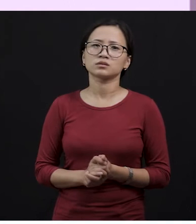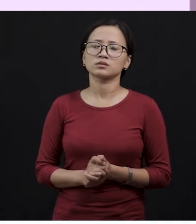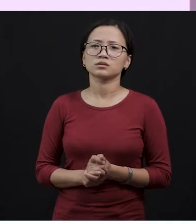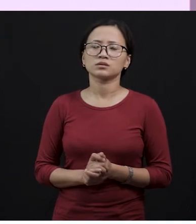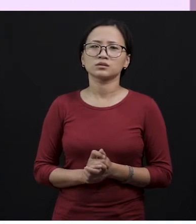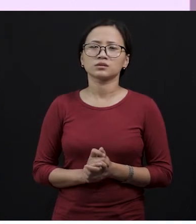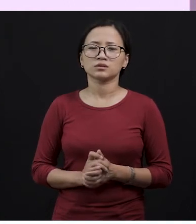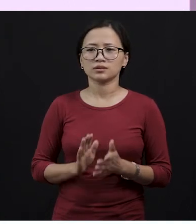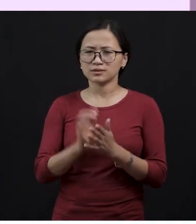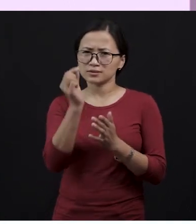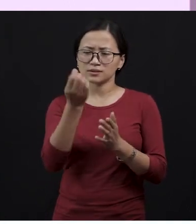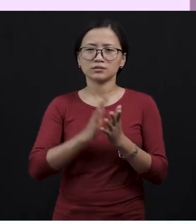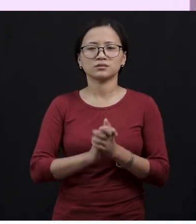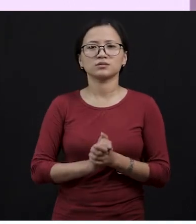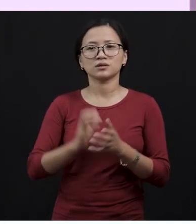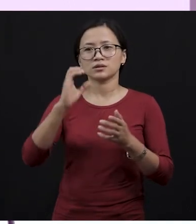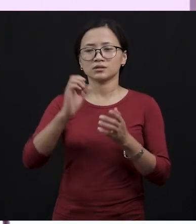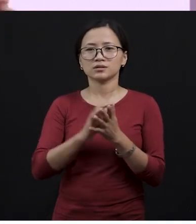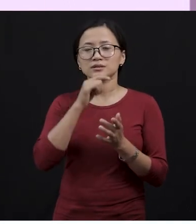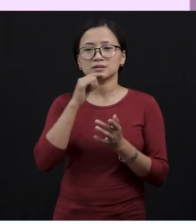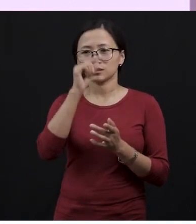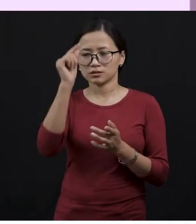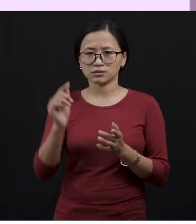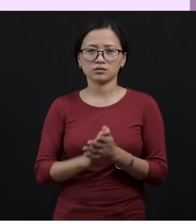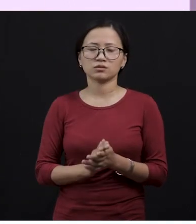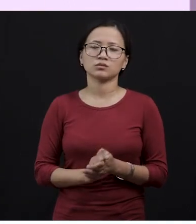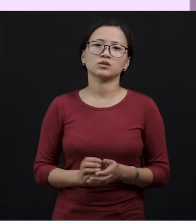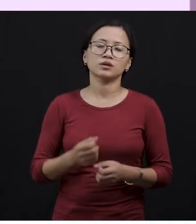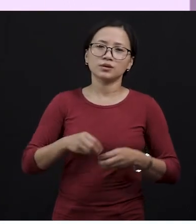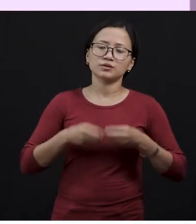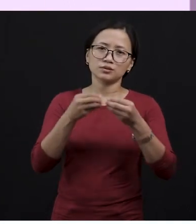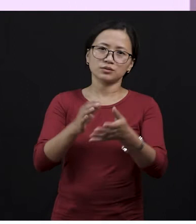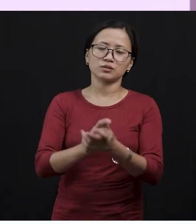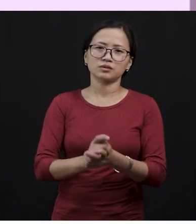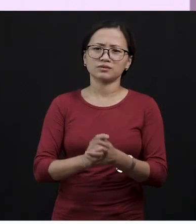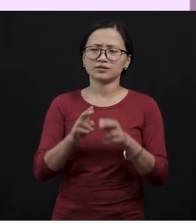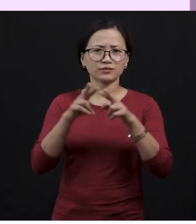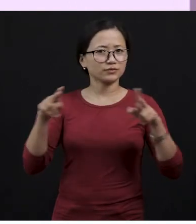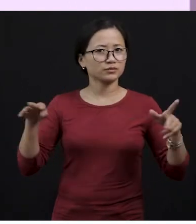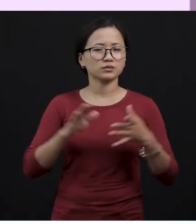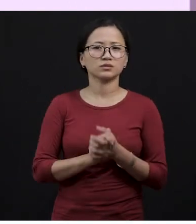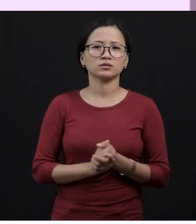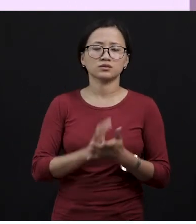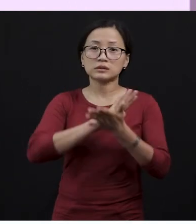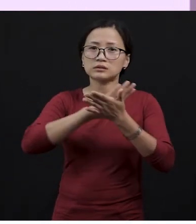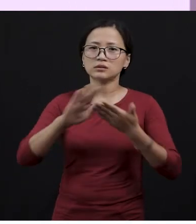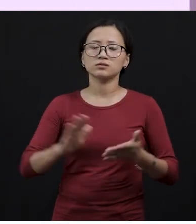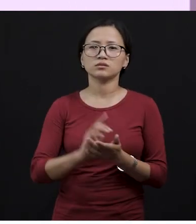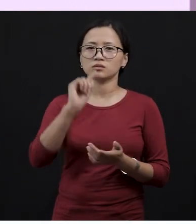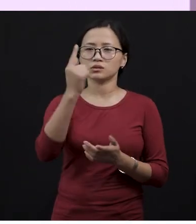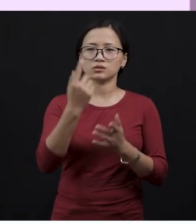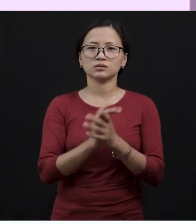But a single-celled organism can perform all the functions like digestion, excretion, nutrition. Everything is done by just